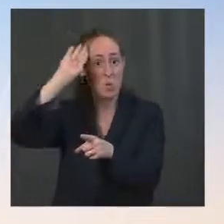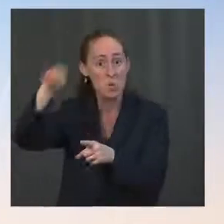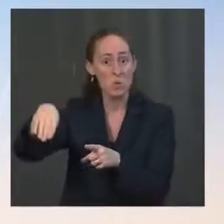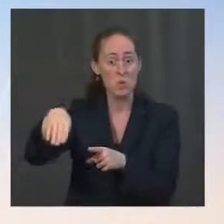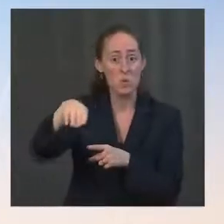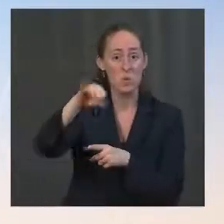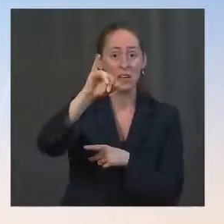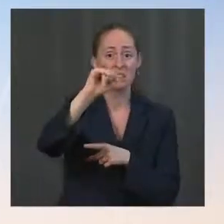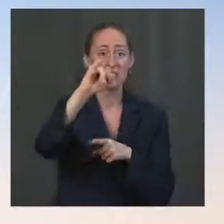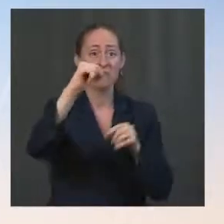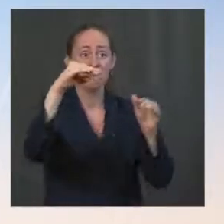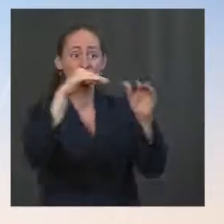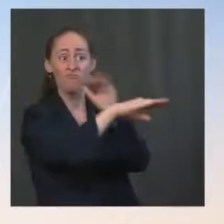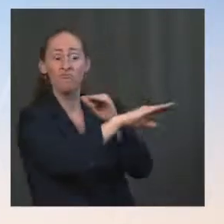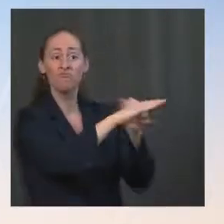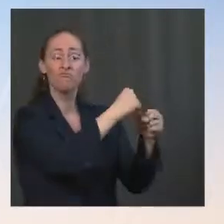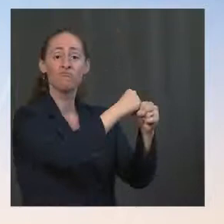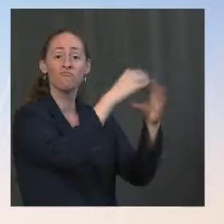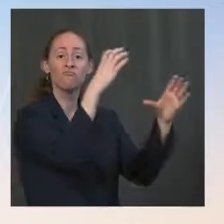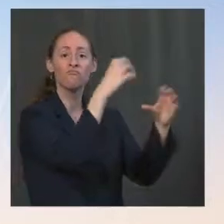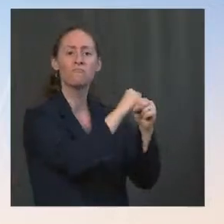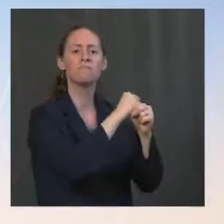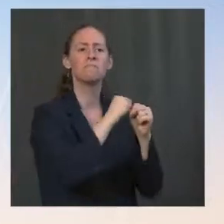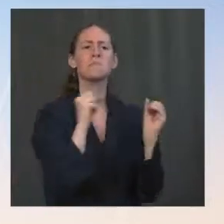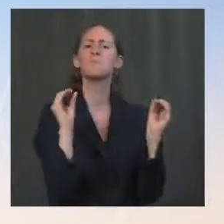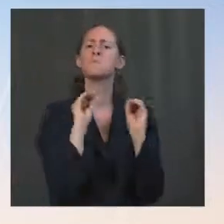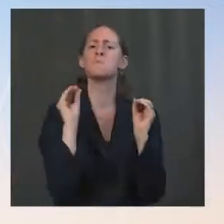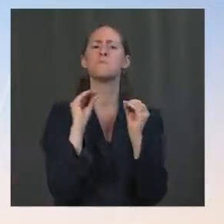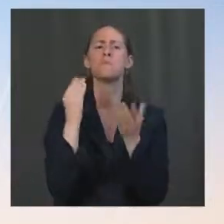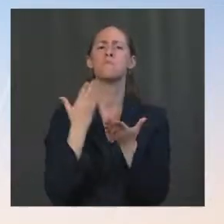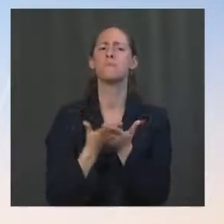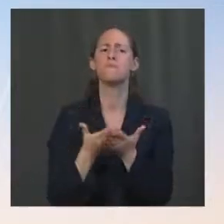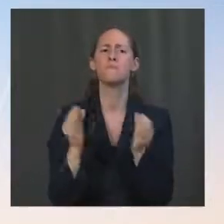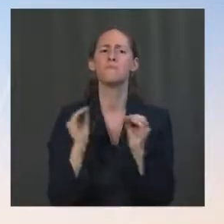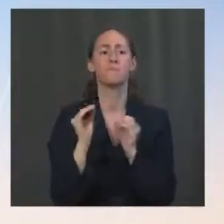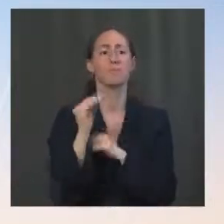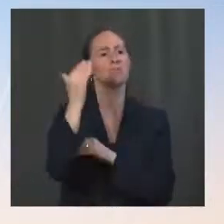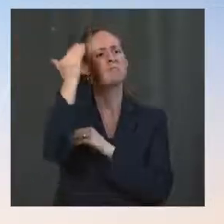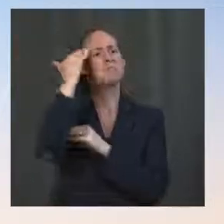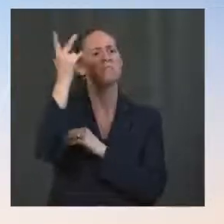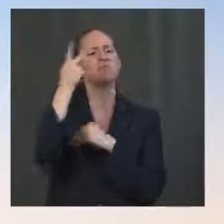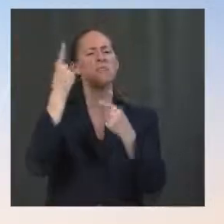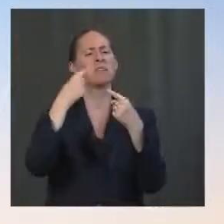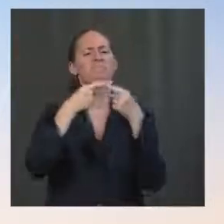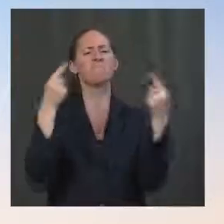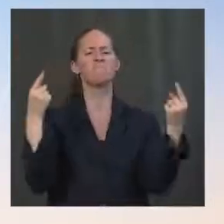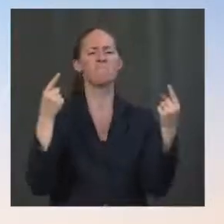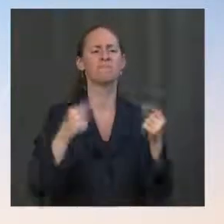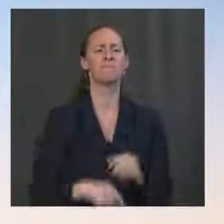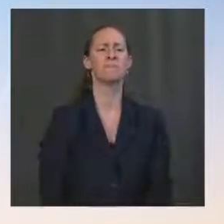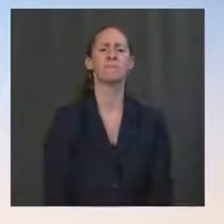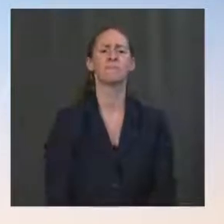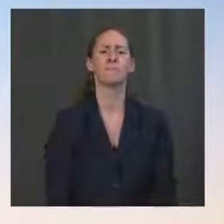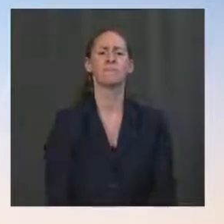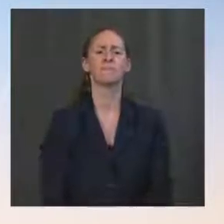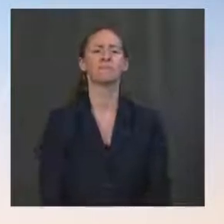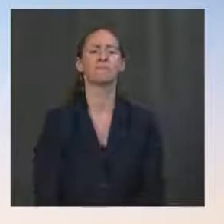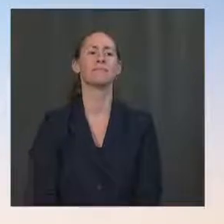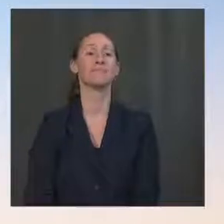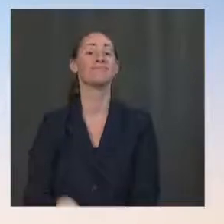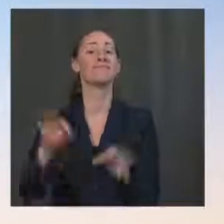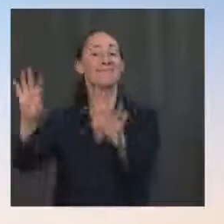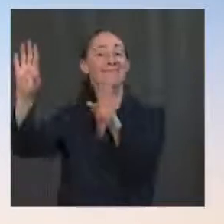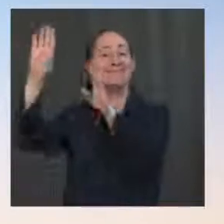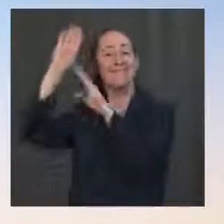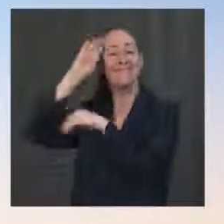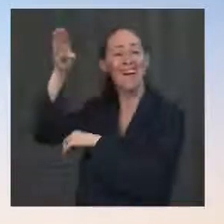Beyond that, what we have available or what I can speak to as historic precedent. Oh yes, let me go. Hello. So we haven't done